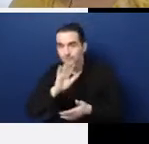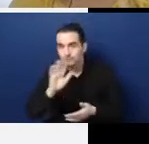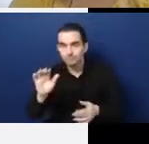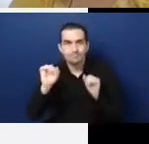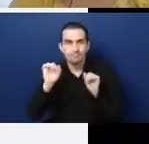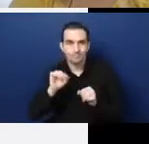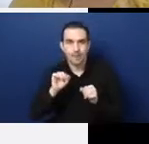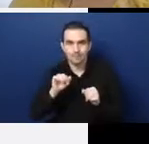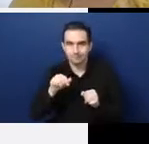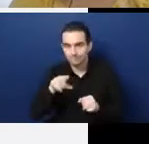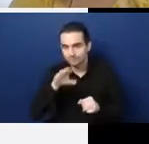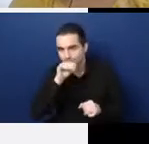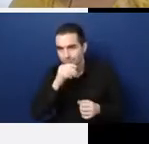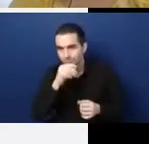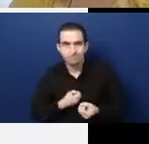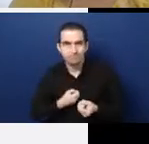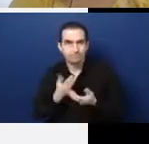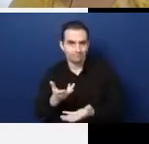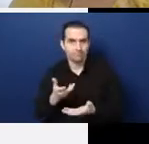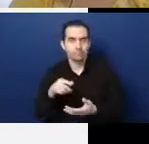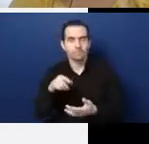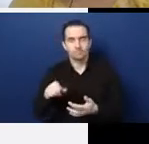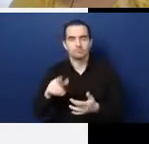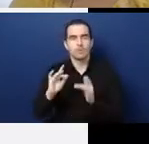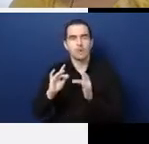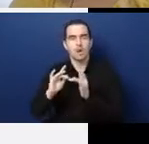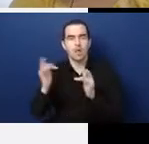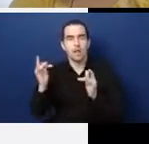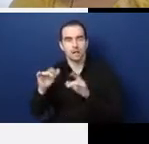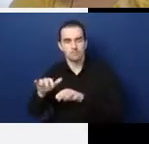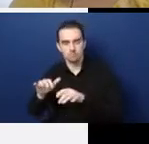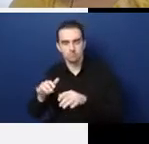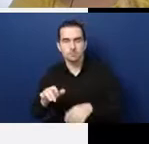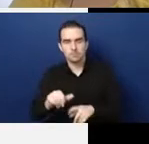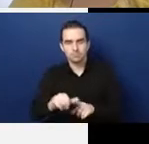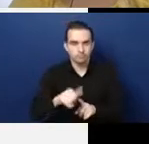access the system. And this includes